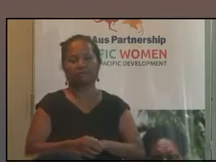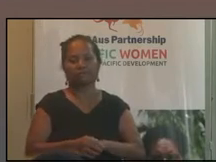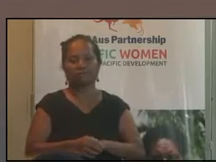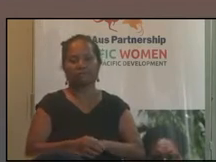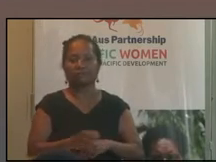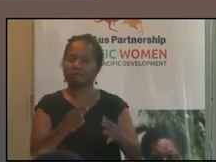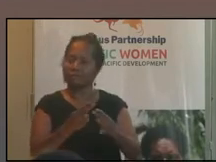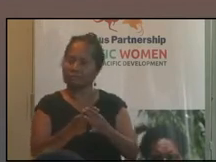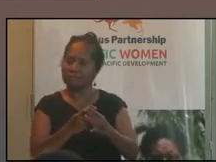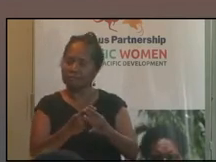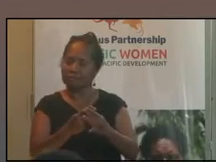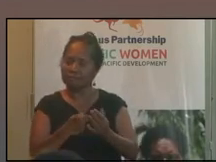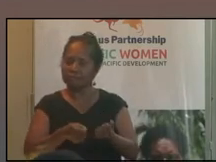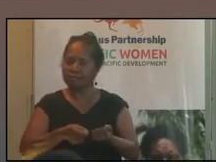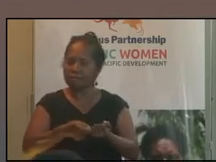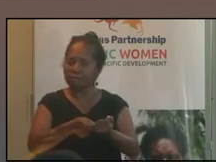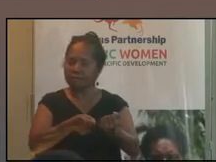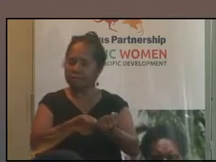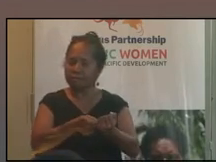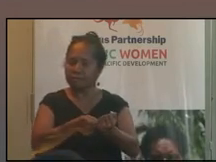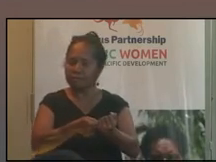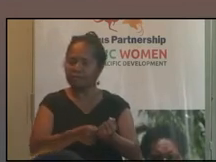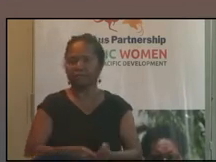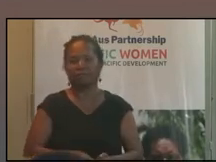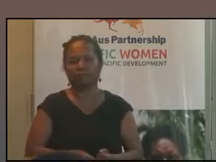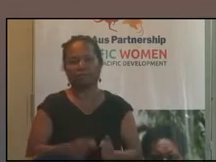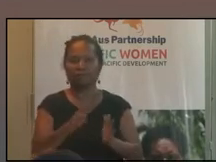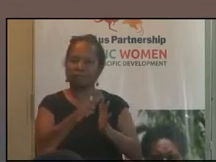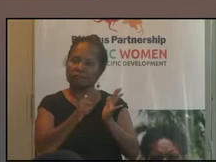with persistence, we can say that it builds the